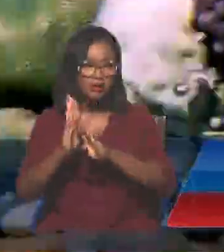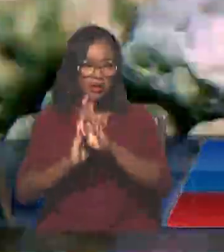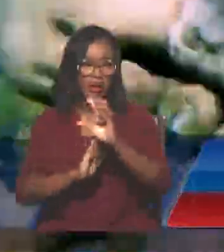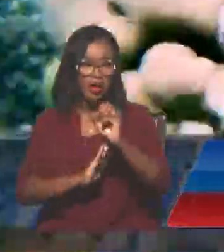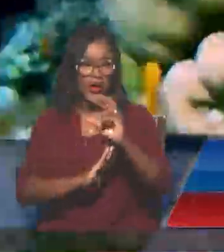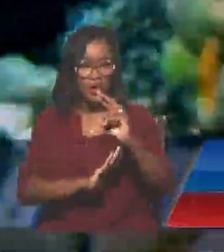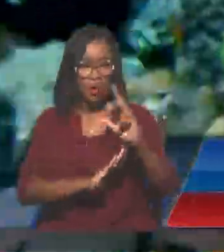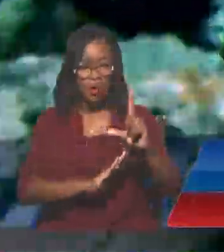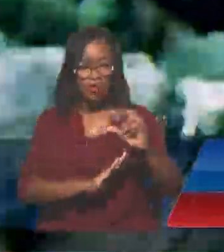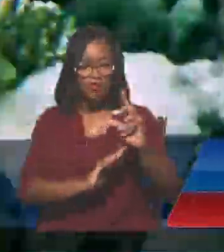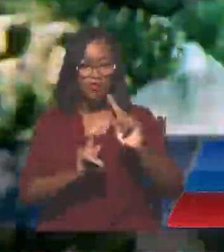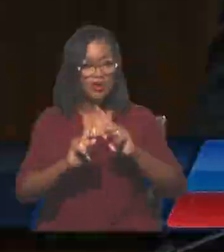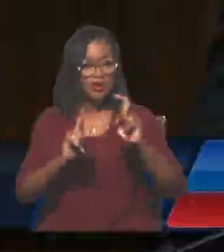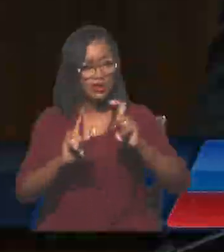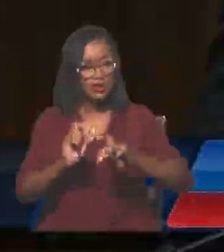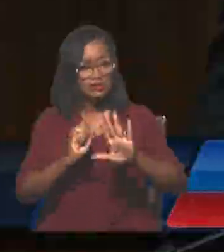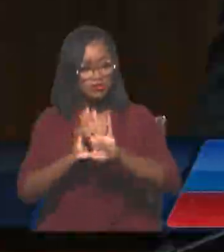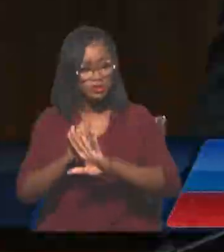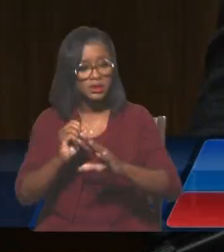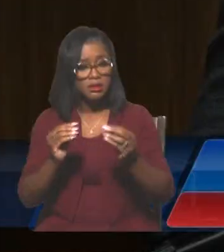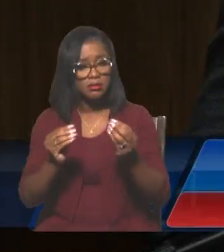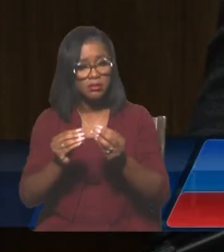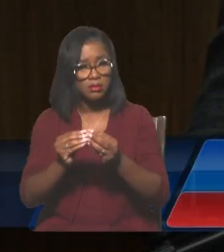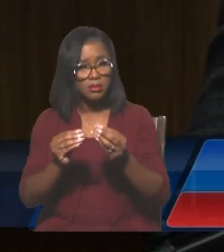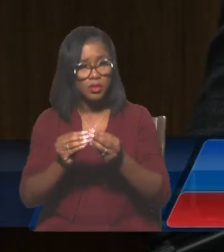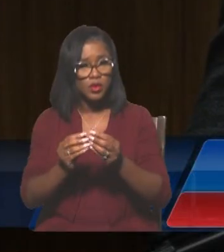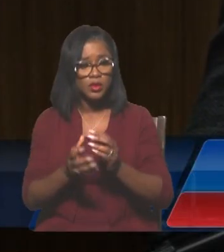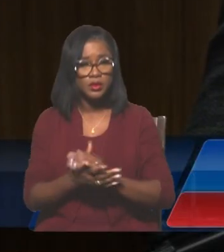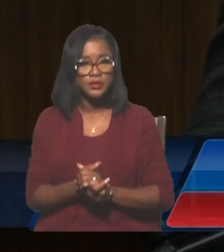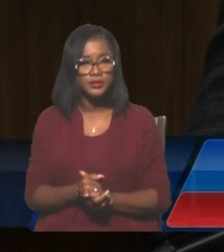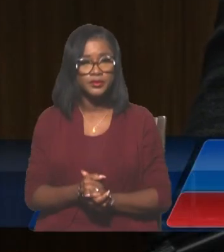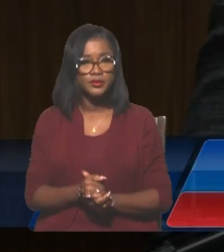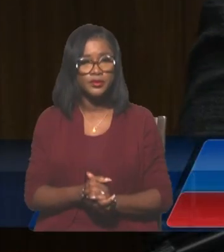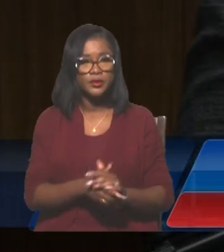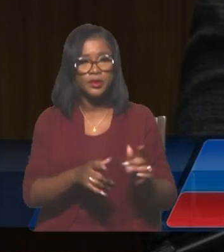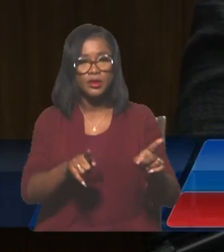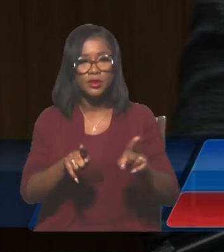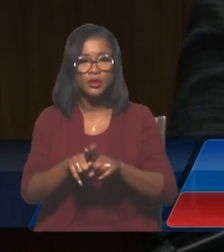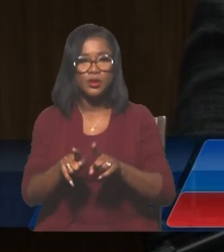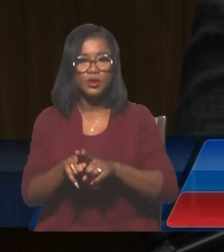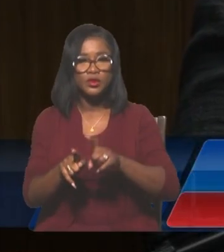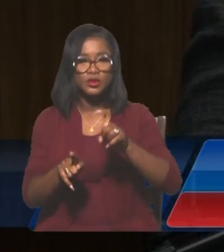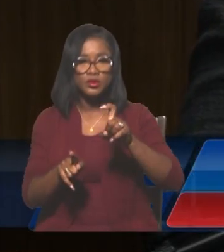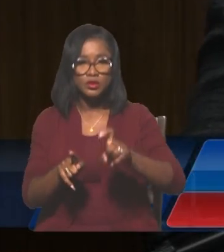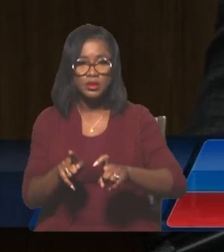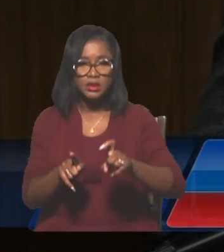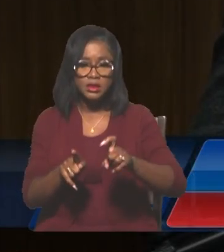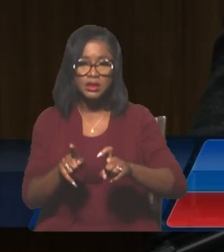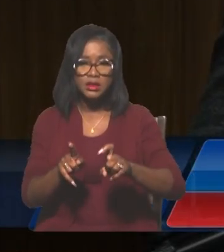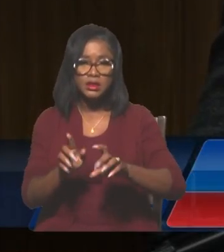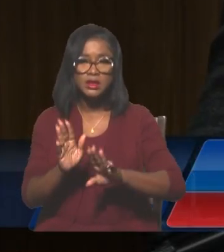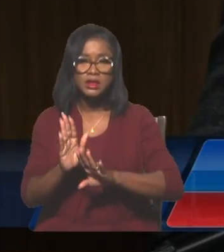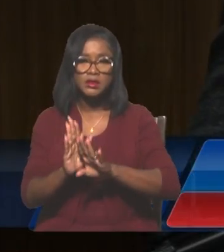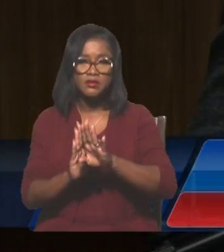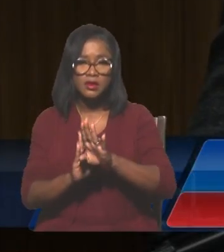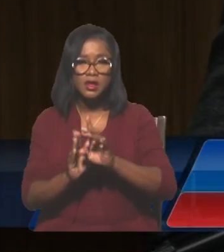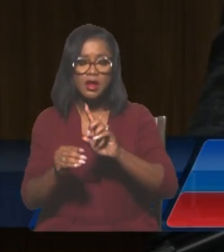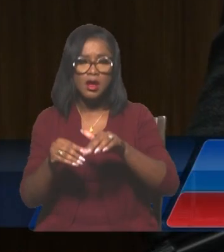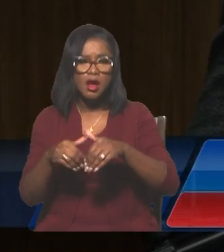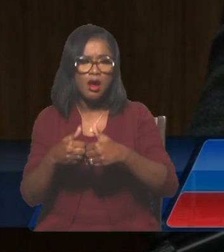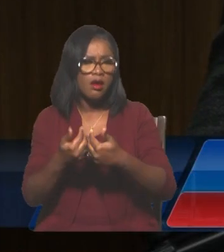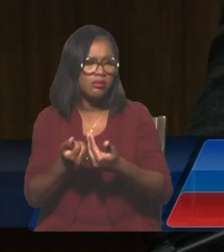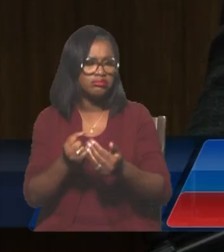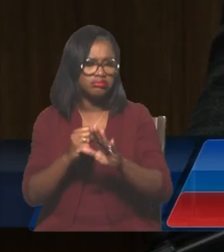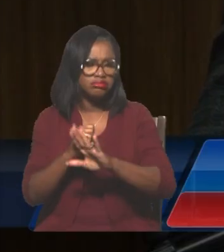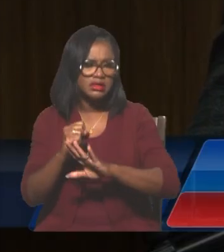to be done with conservation. As such, we also need to evolve in terms of our conservation